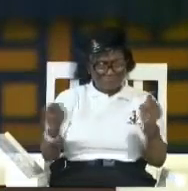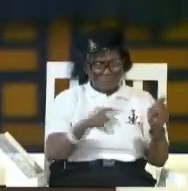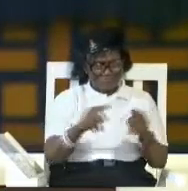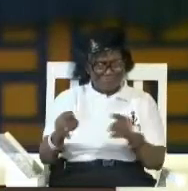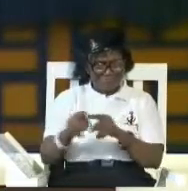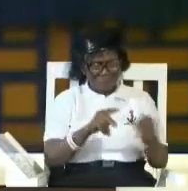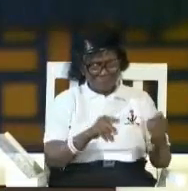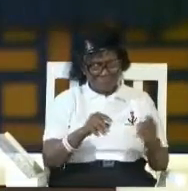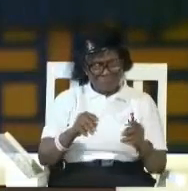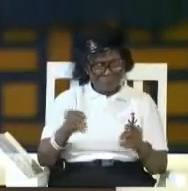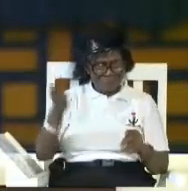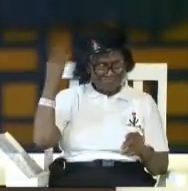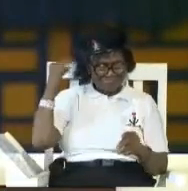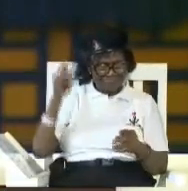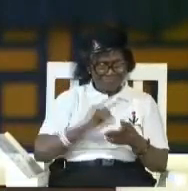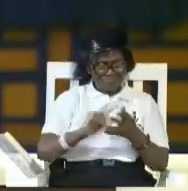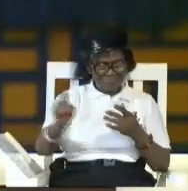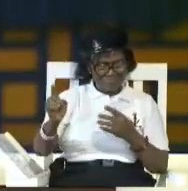I said, "No, sir.